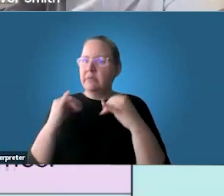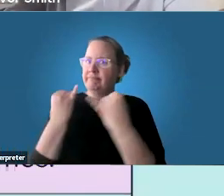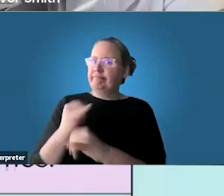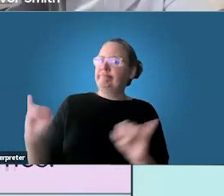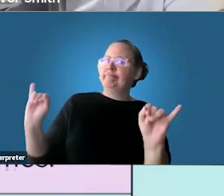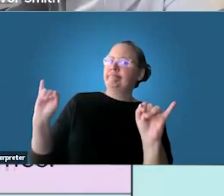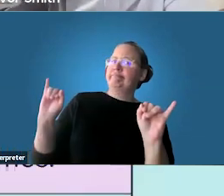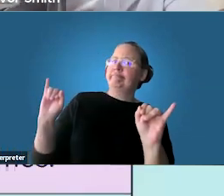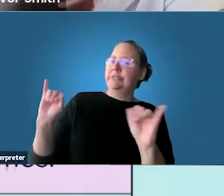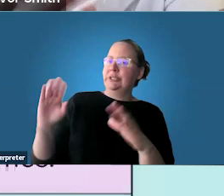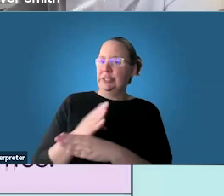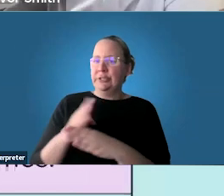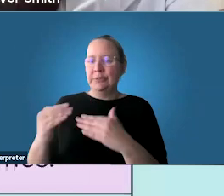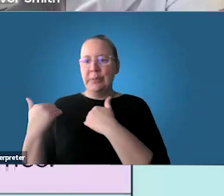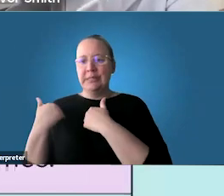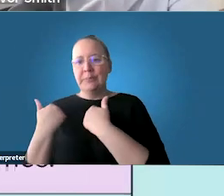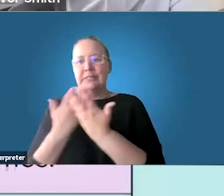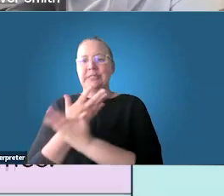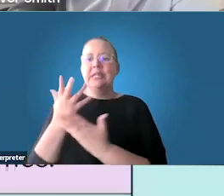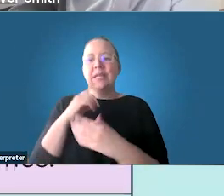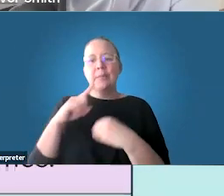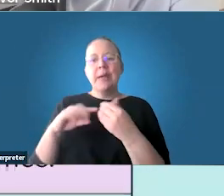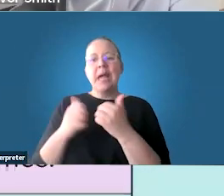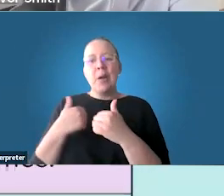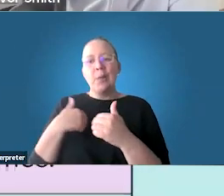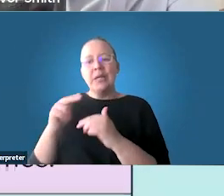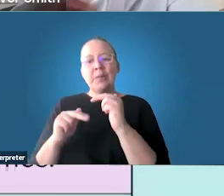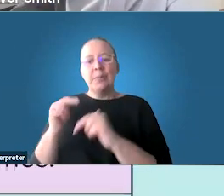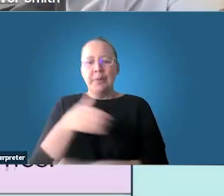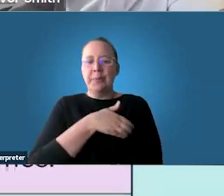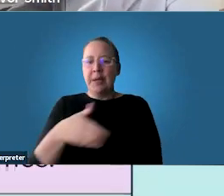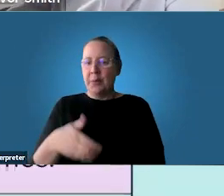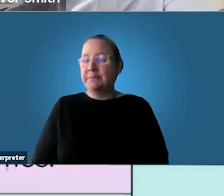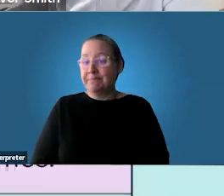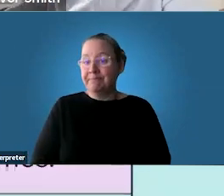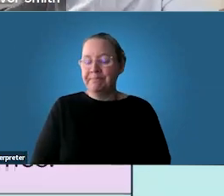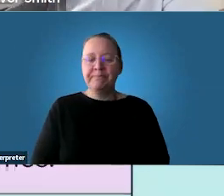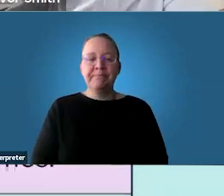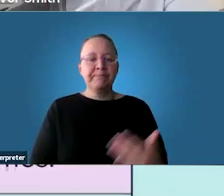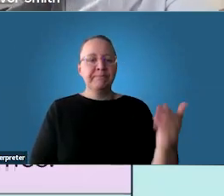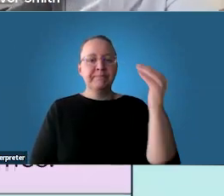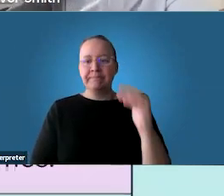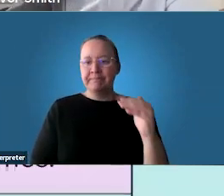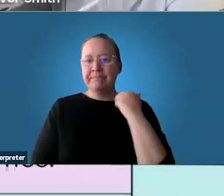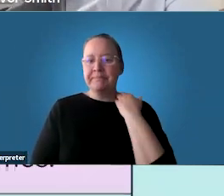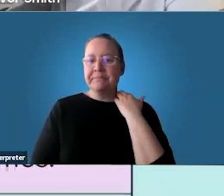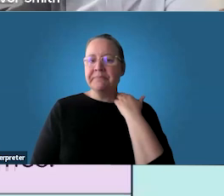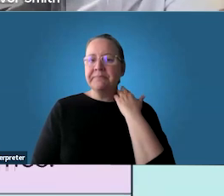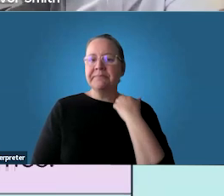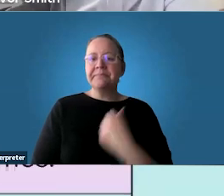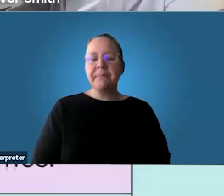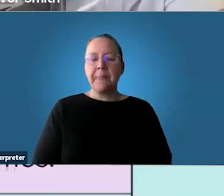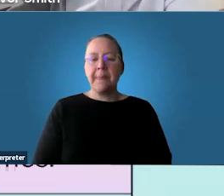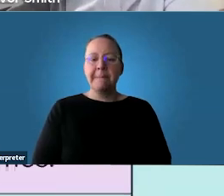community care, shared responsibility, and thinking about how we can build power around those stories. Deservingness, the mindset